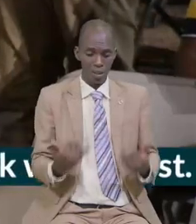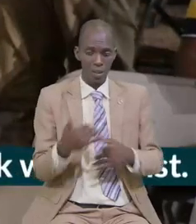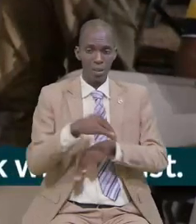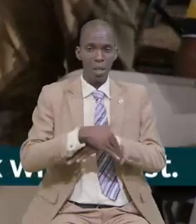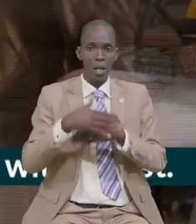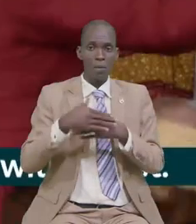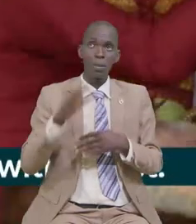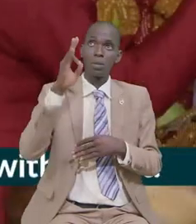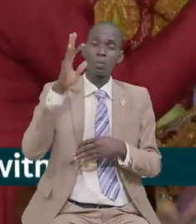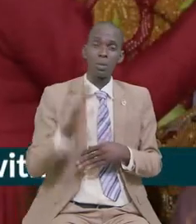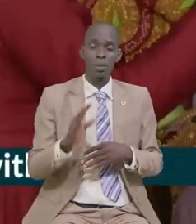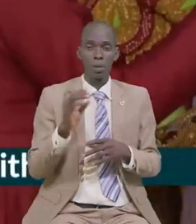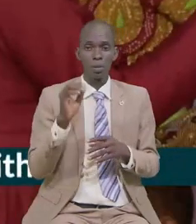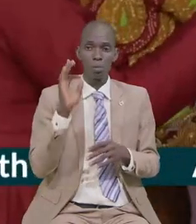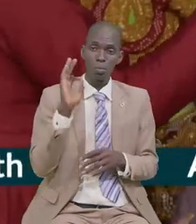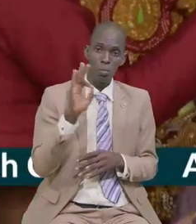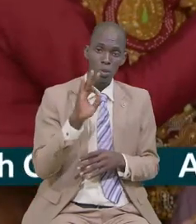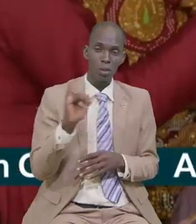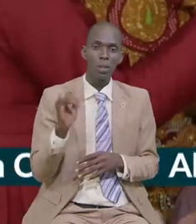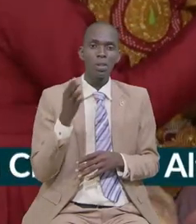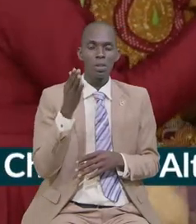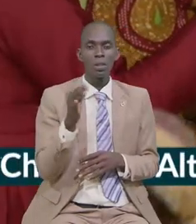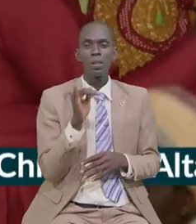link for you.